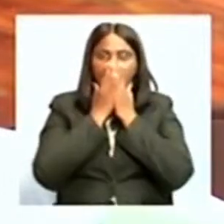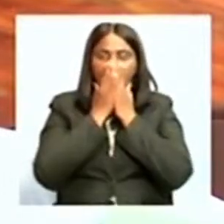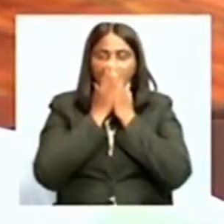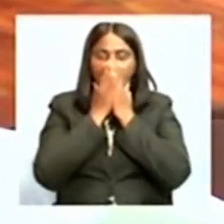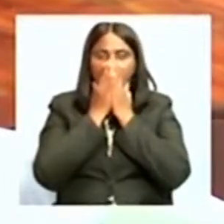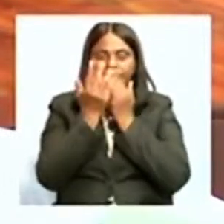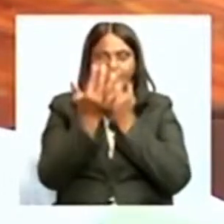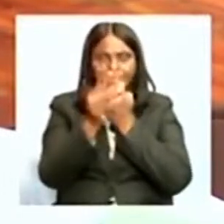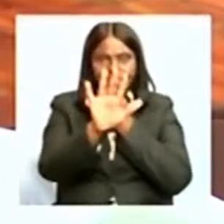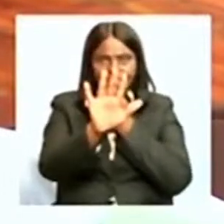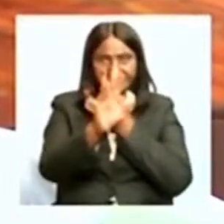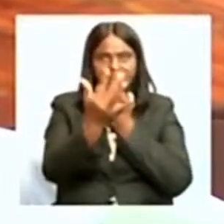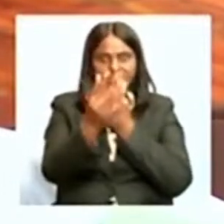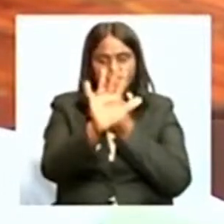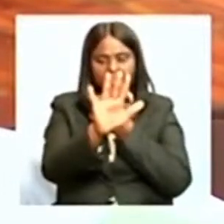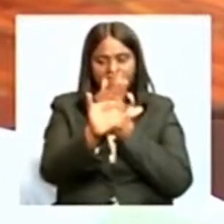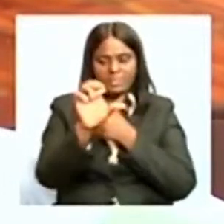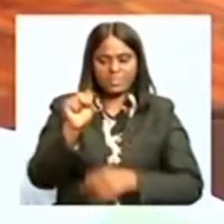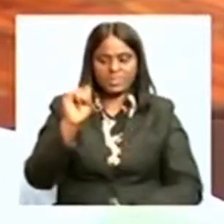Wait, one number, Smush.